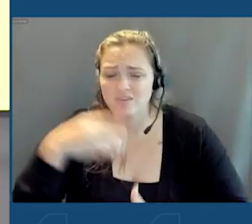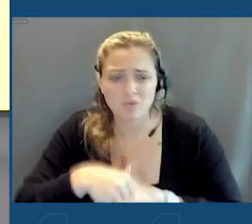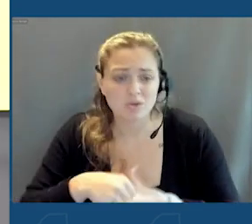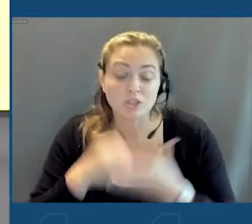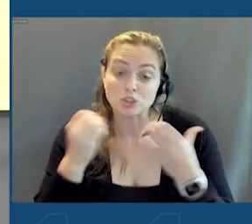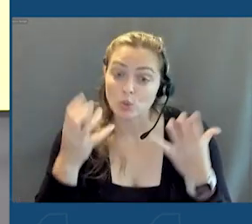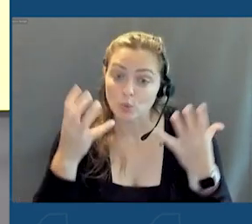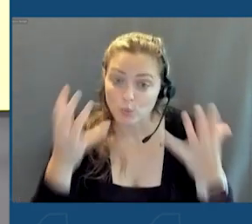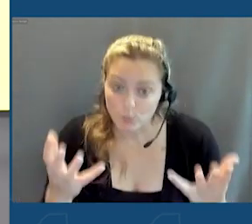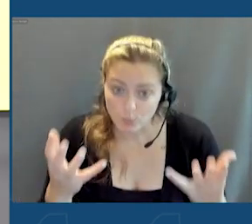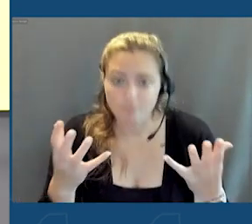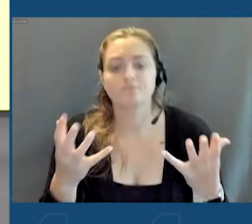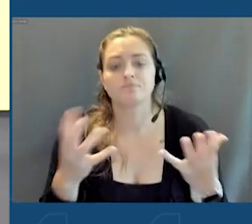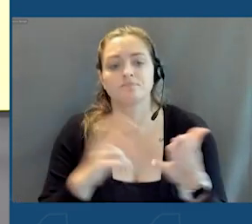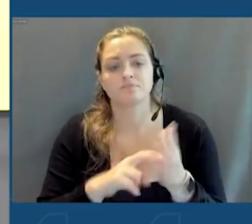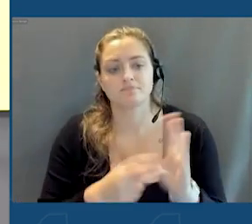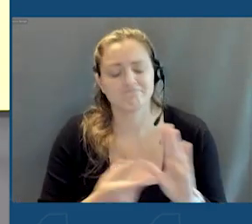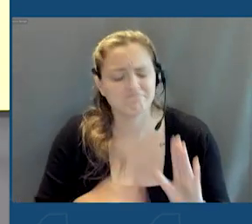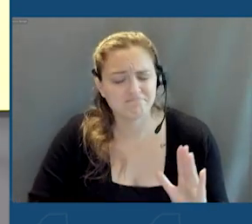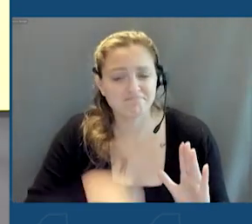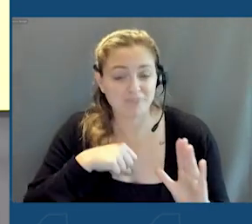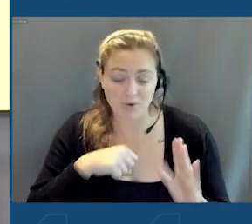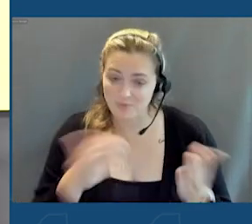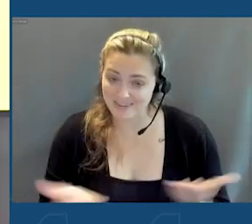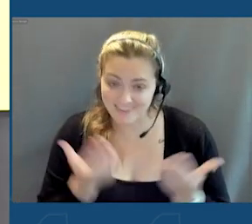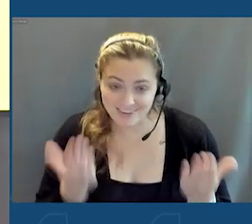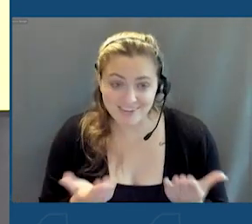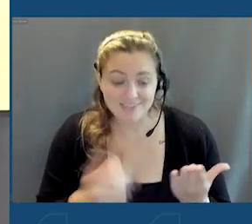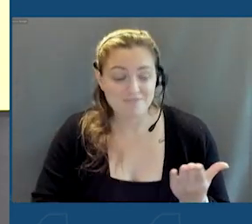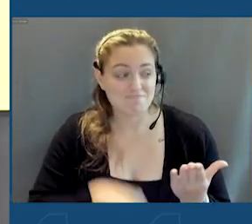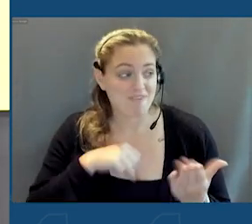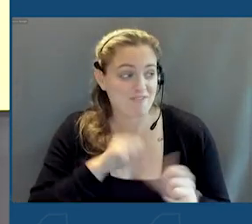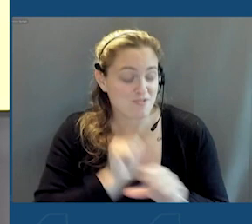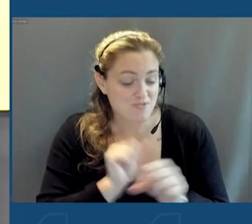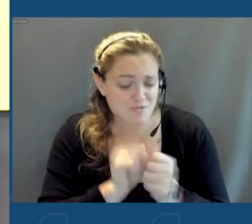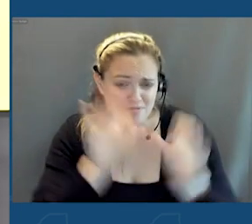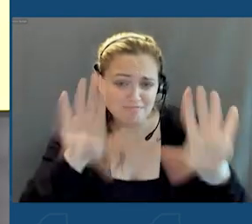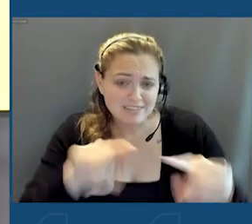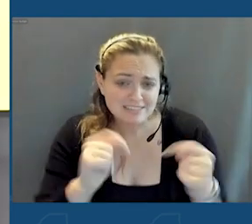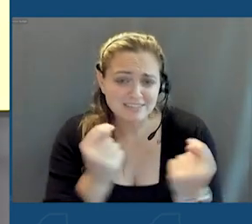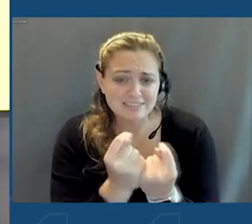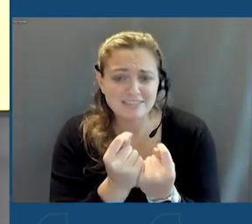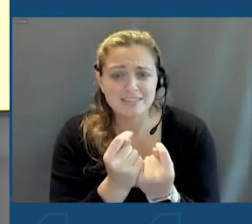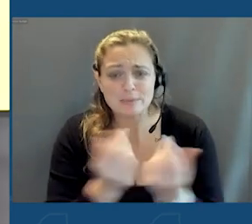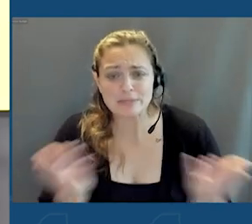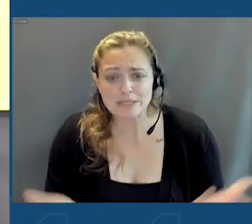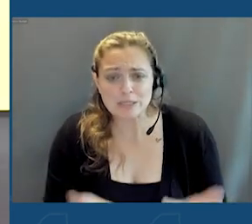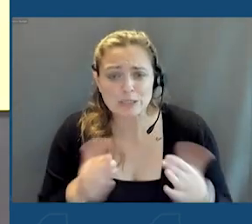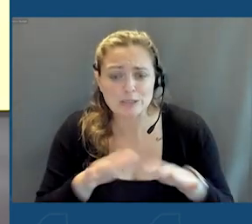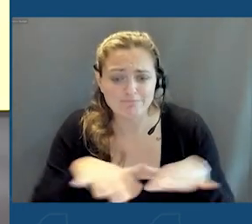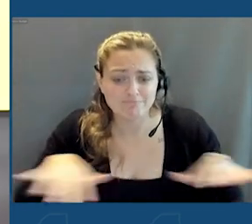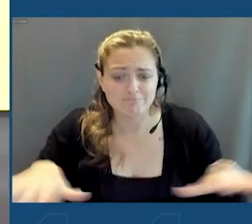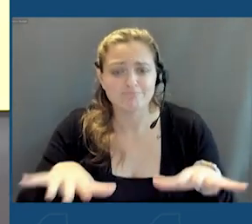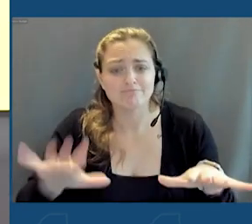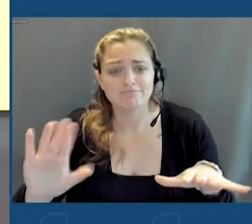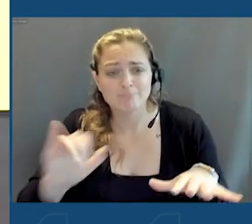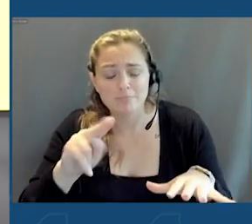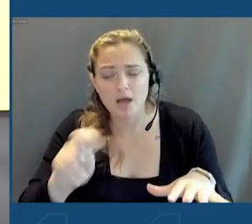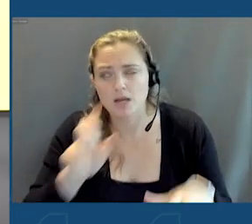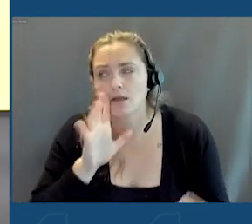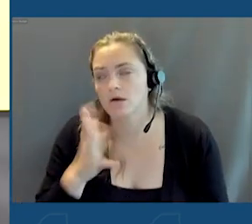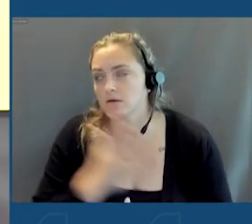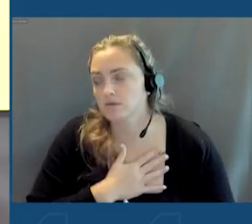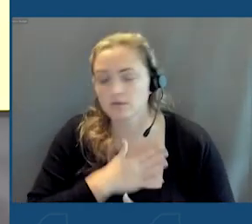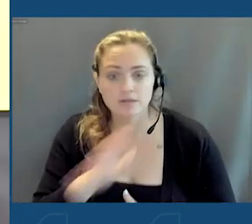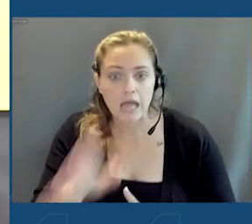So I'm proud to be here, proud to work with an incredible team that you have here on the ground. Bonnie, I just adore you. I love the